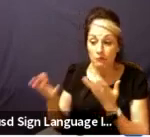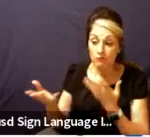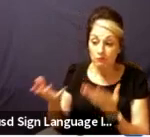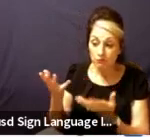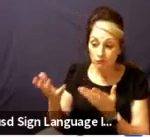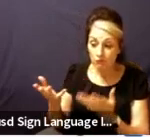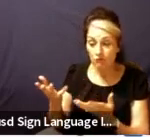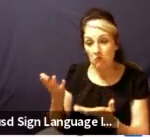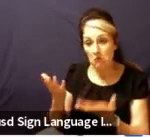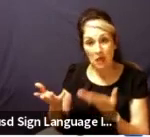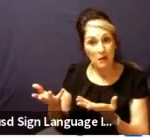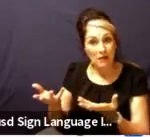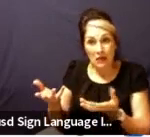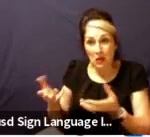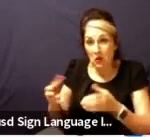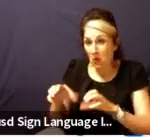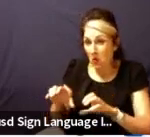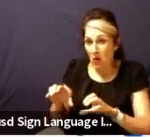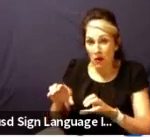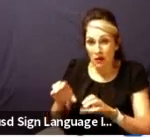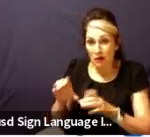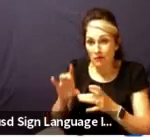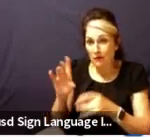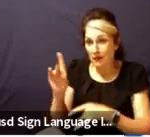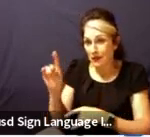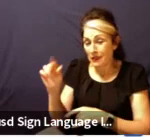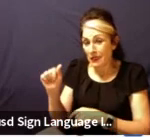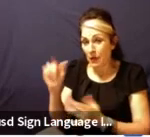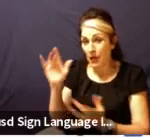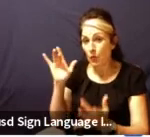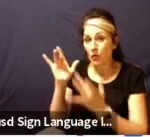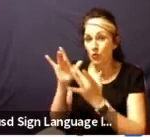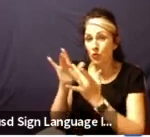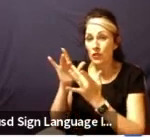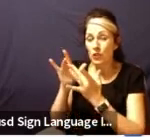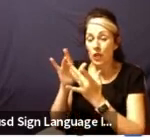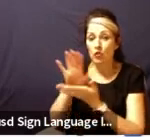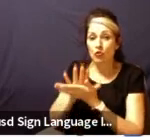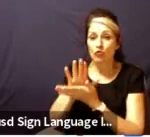then they might not want that disabled. But I would reach out to the school site.